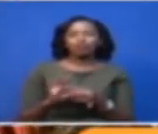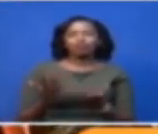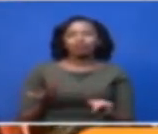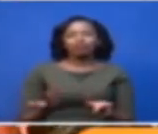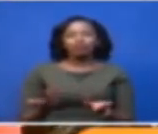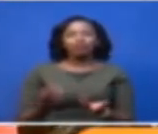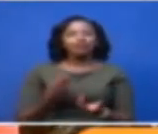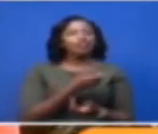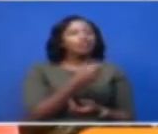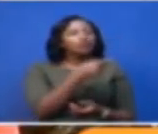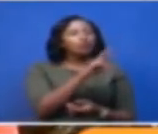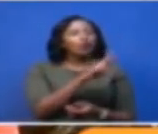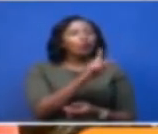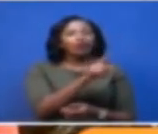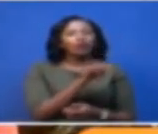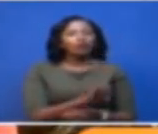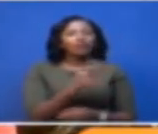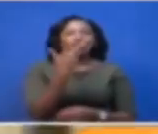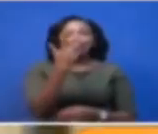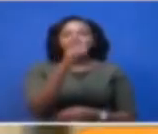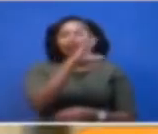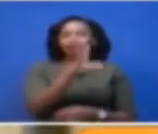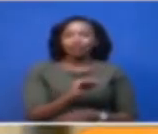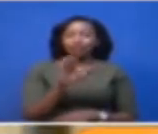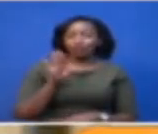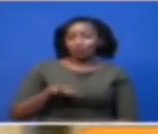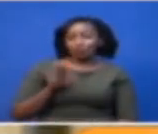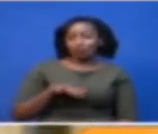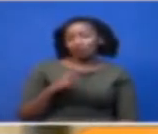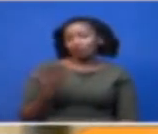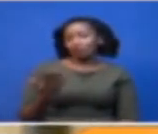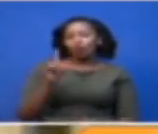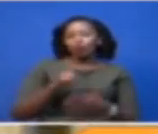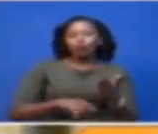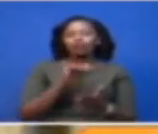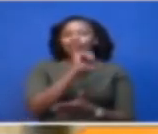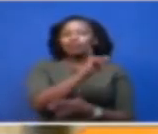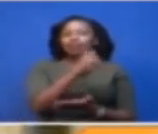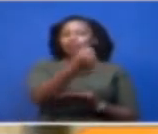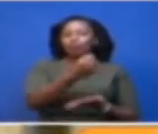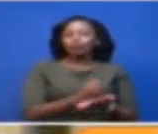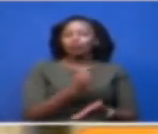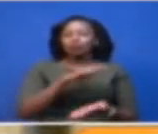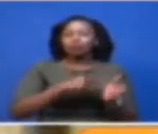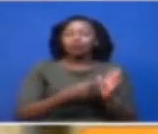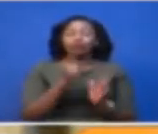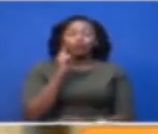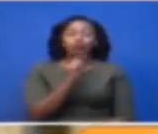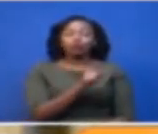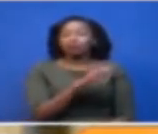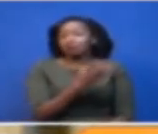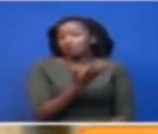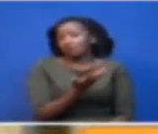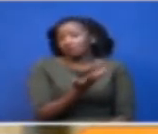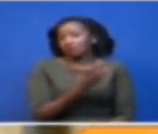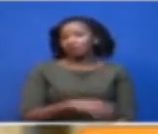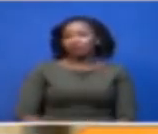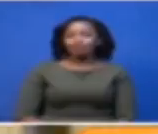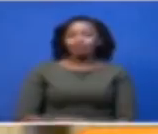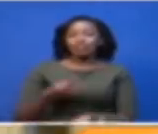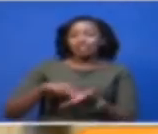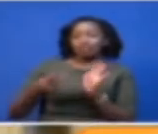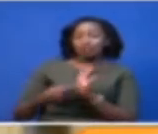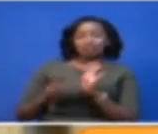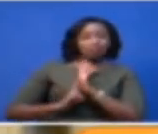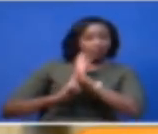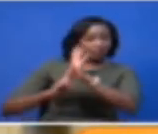there, you're one of three African women. What does that appointment mean for you? It means representation